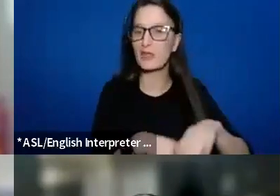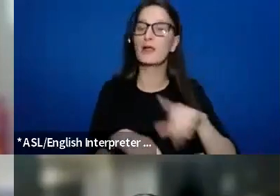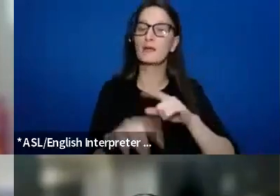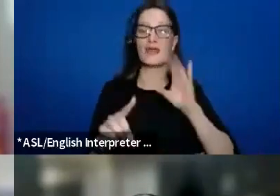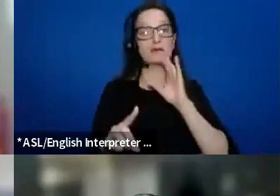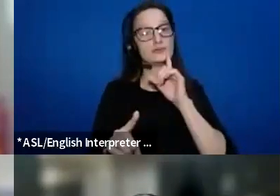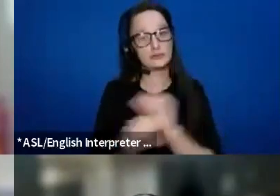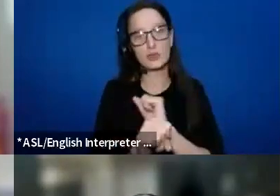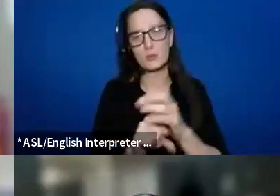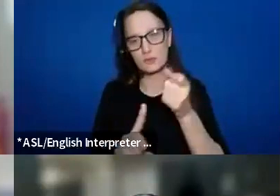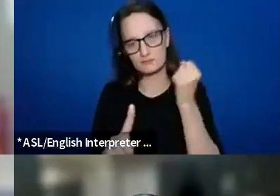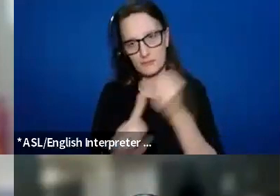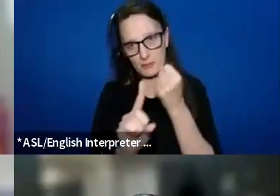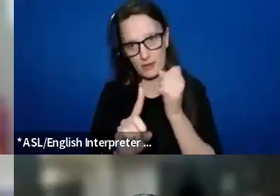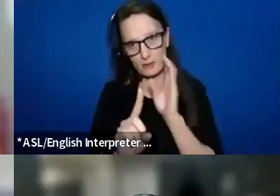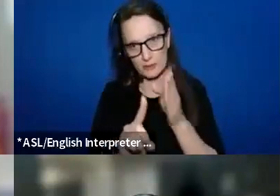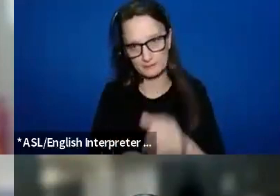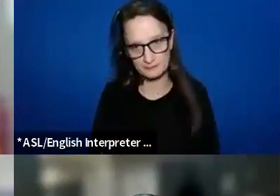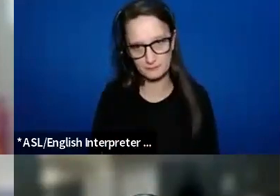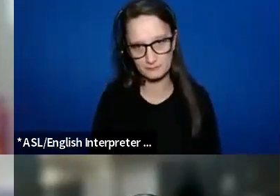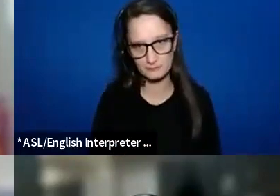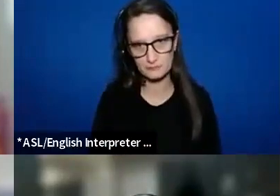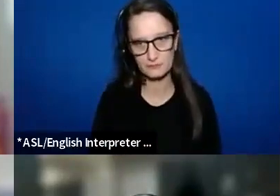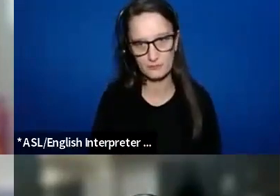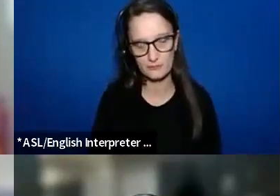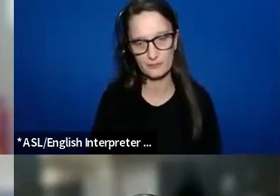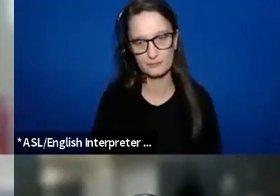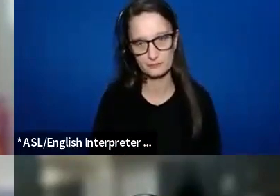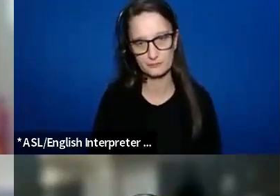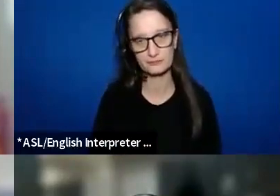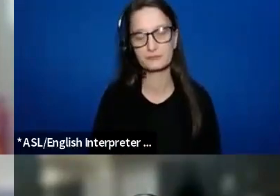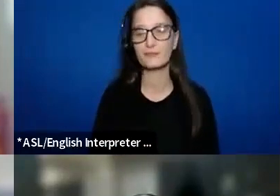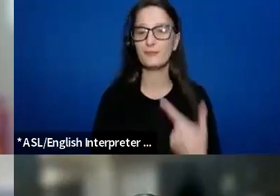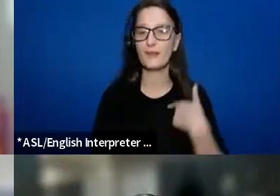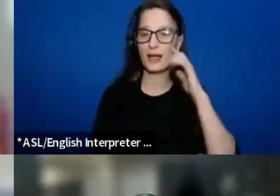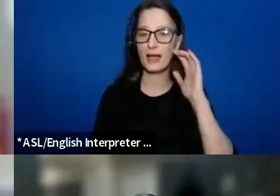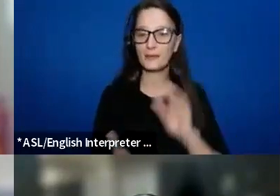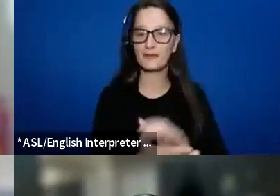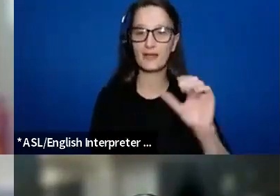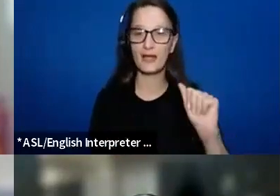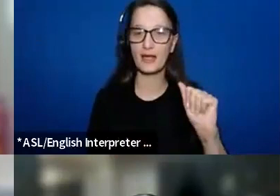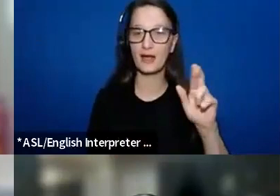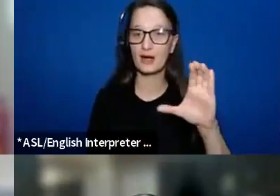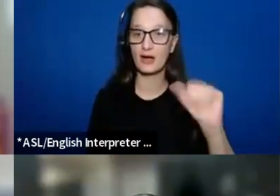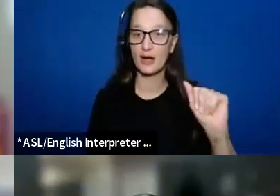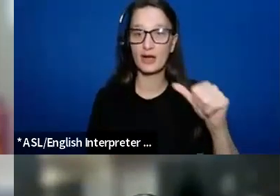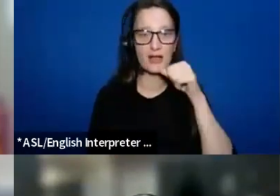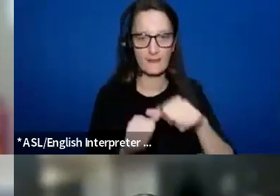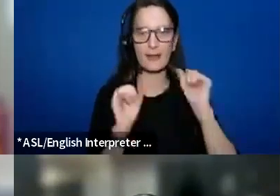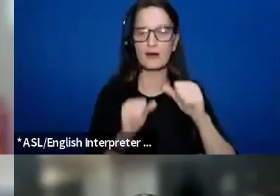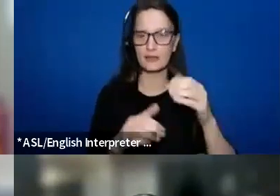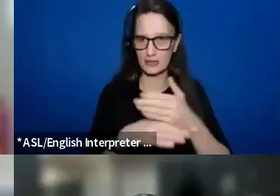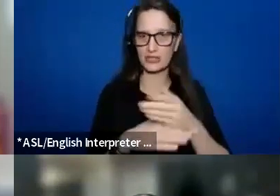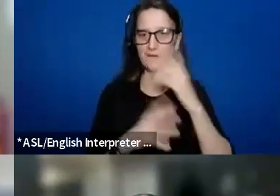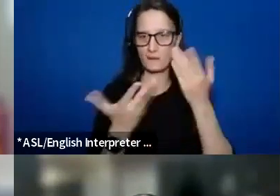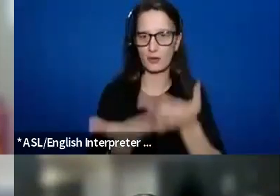things. I believe that the ARCA letter is something that can be shared for public consumption. And so I will